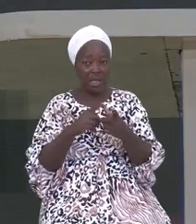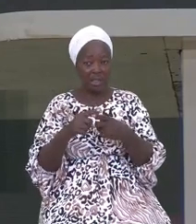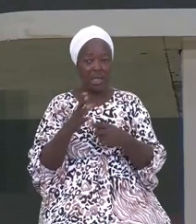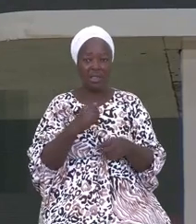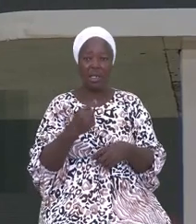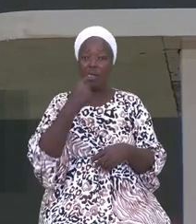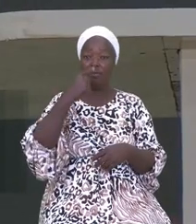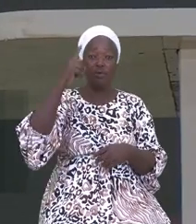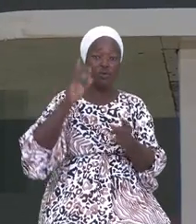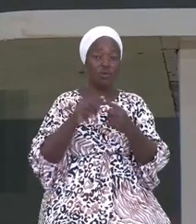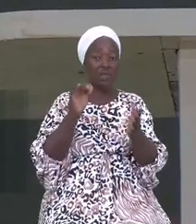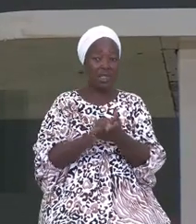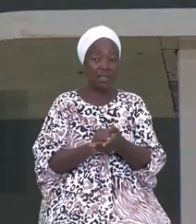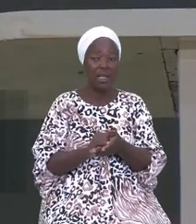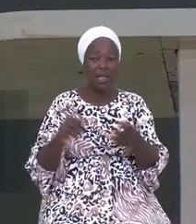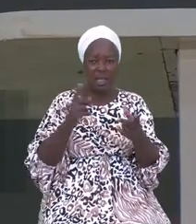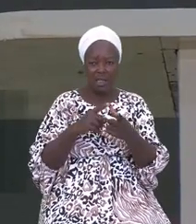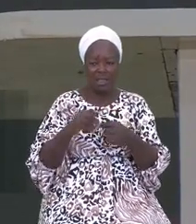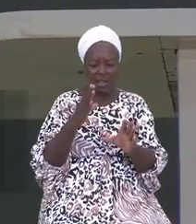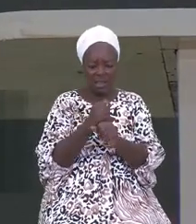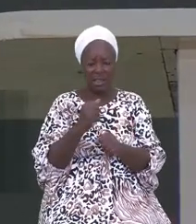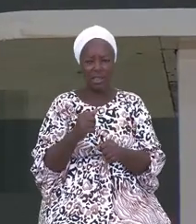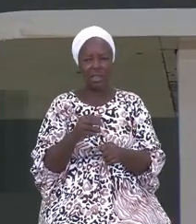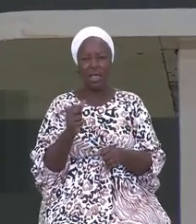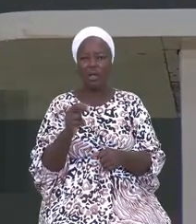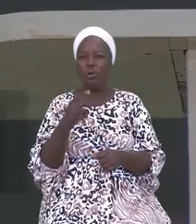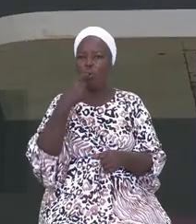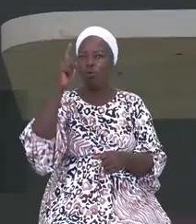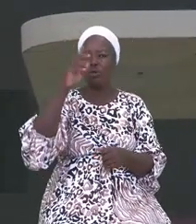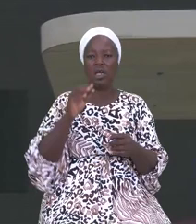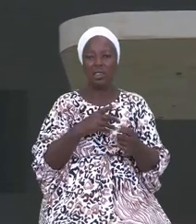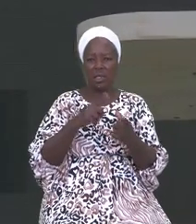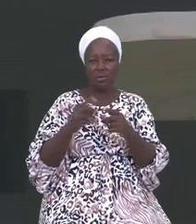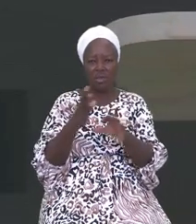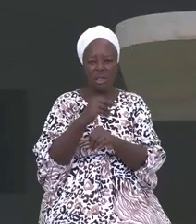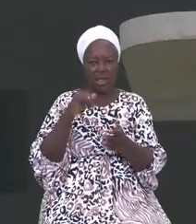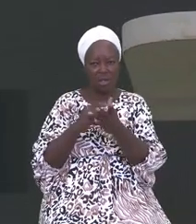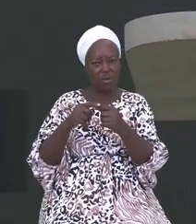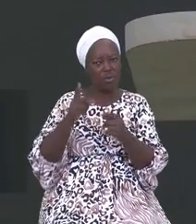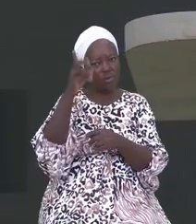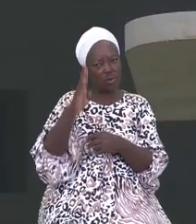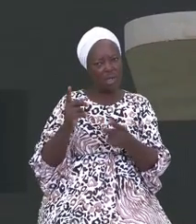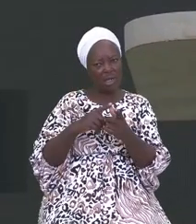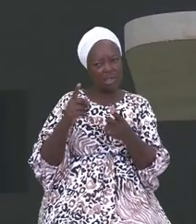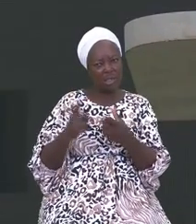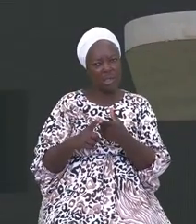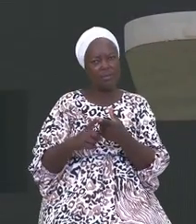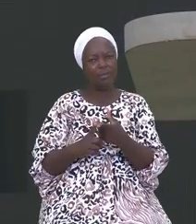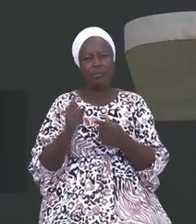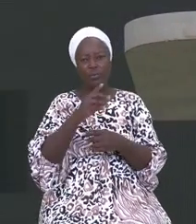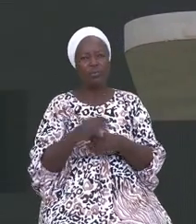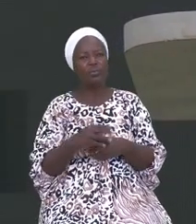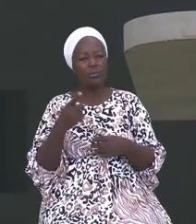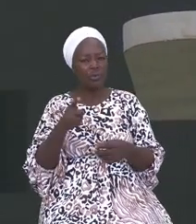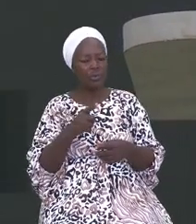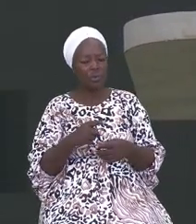swears to that, he takes an oath, and you take it to court and you validate that oath,